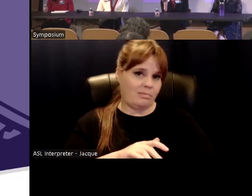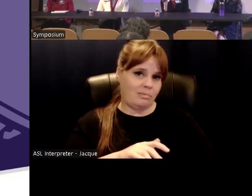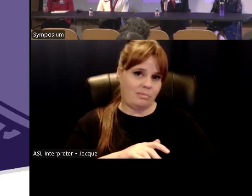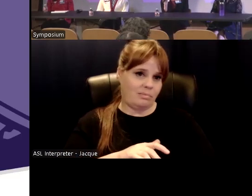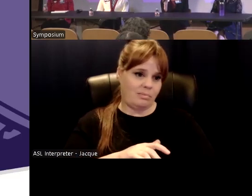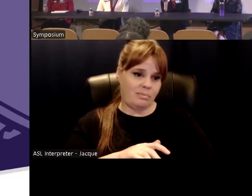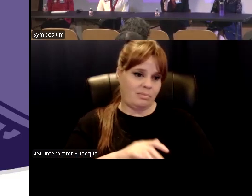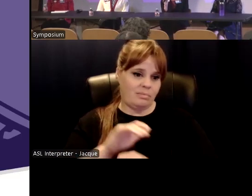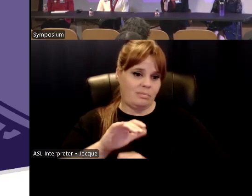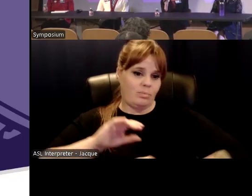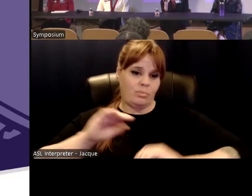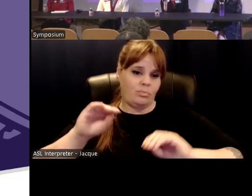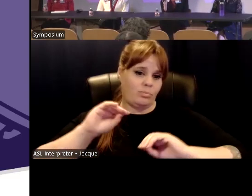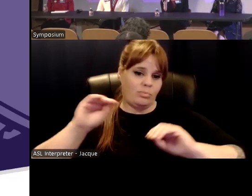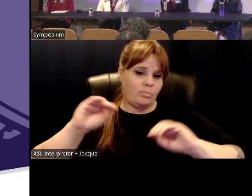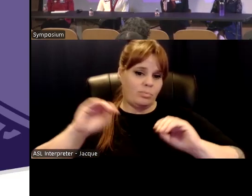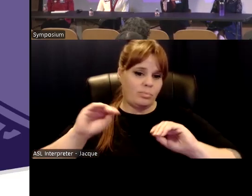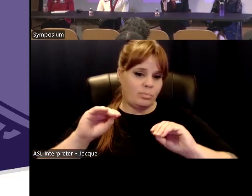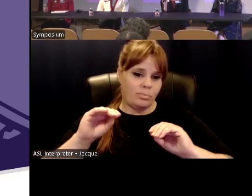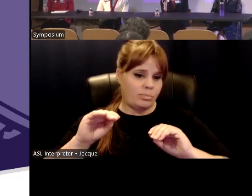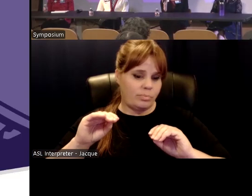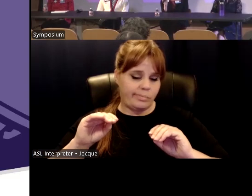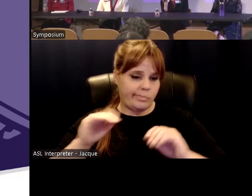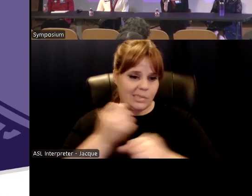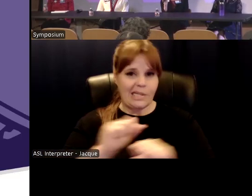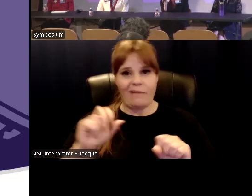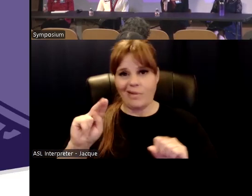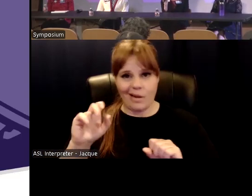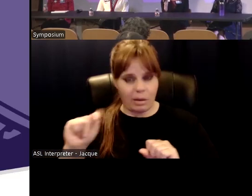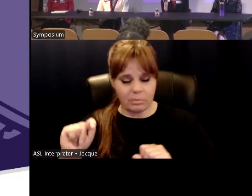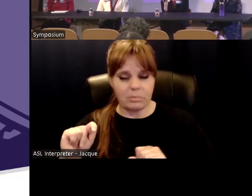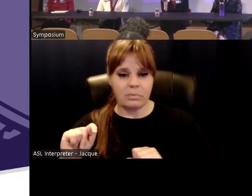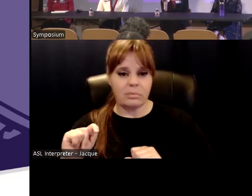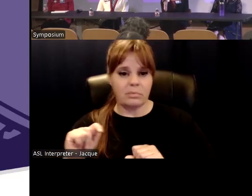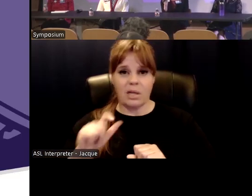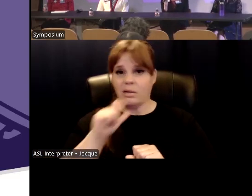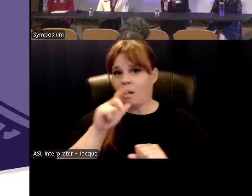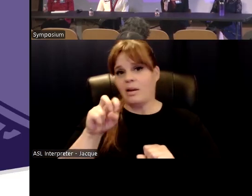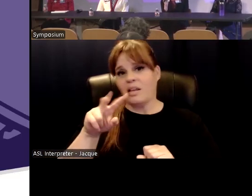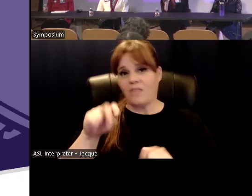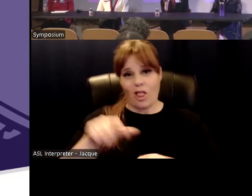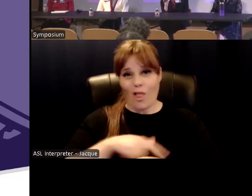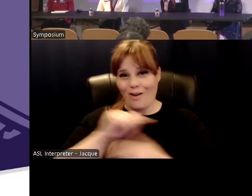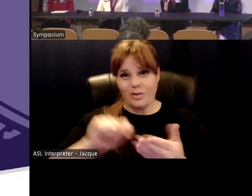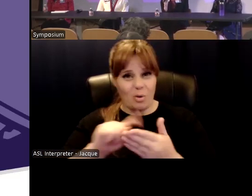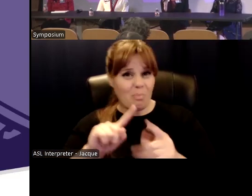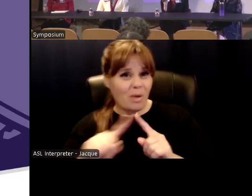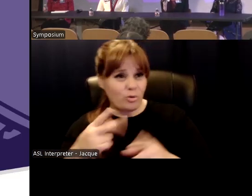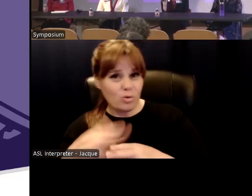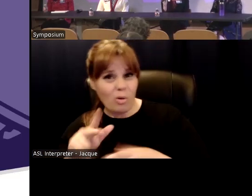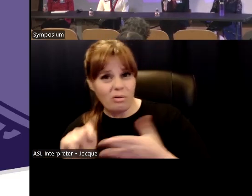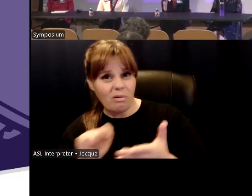net, and not just sort of a long-term better safety net, but a short-term one for people who maybe are